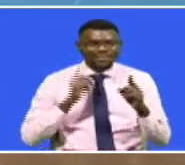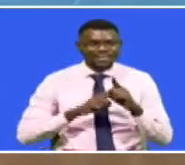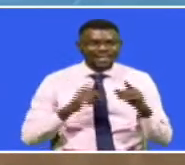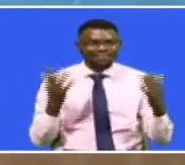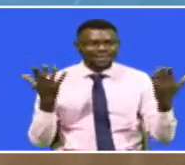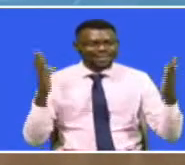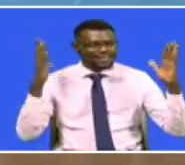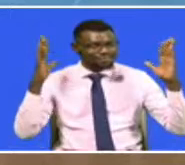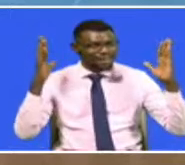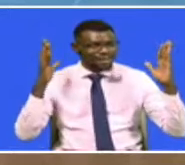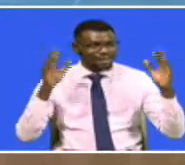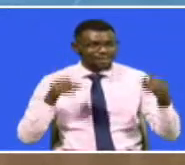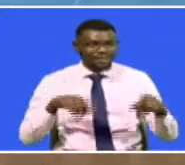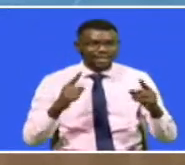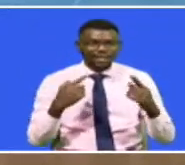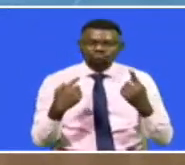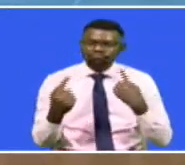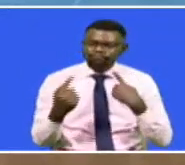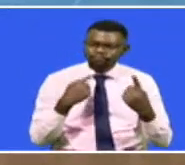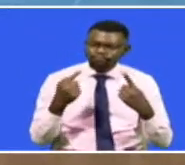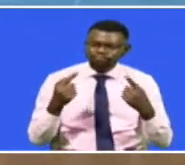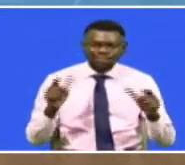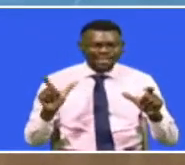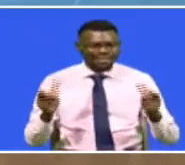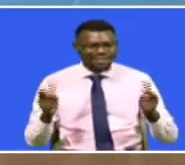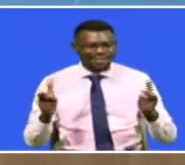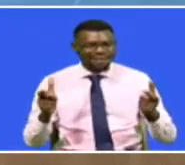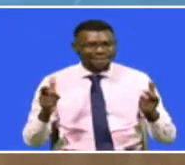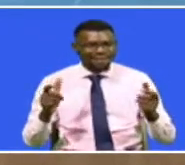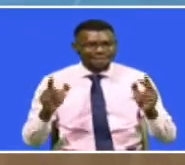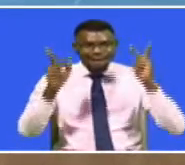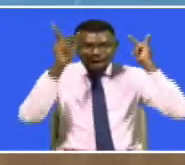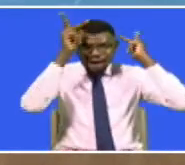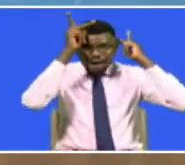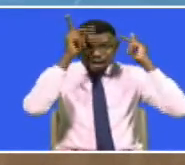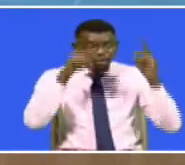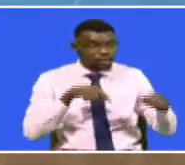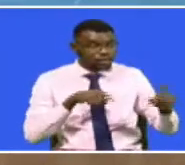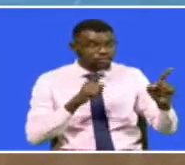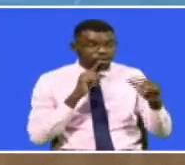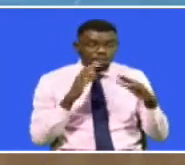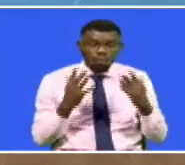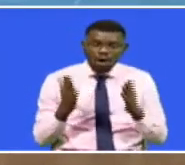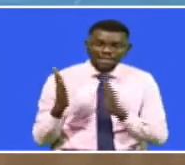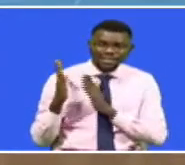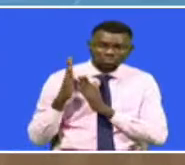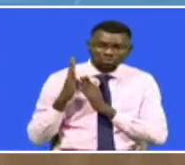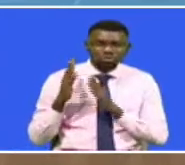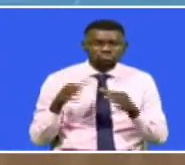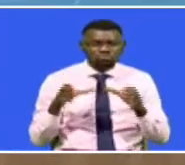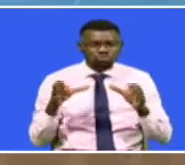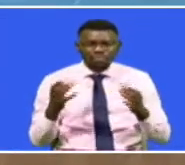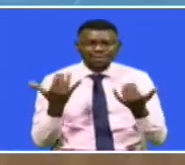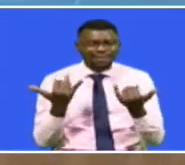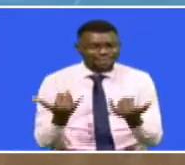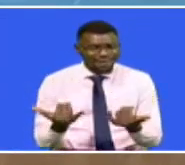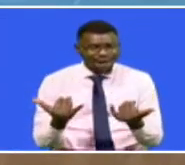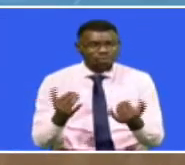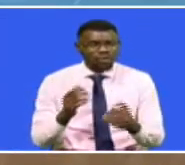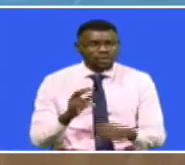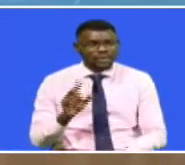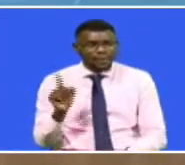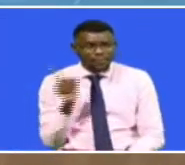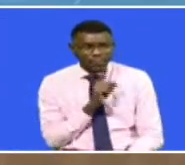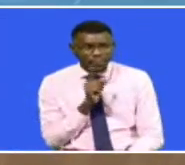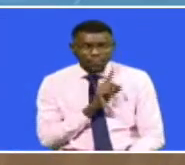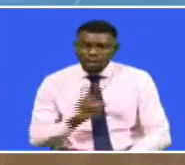season. While addressing the media in Kakamega today, Langat said security personnel are on high alert, noting that the